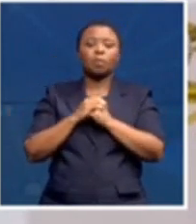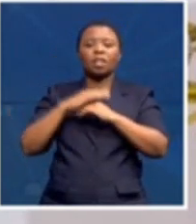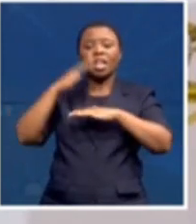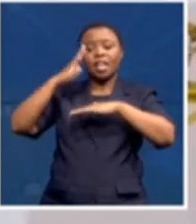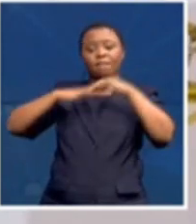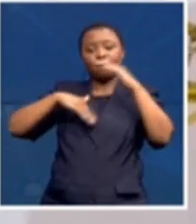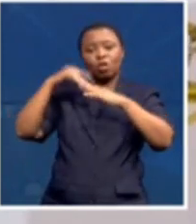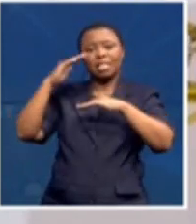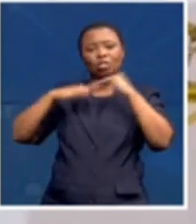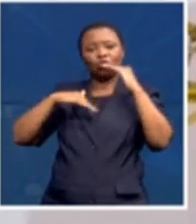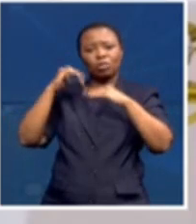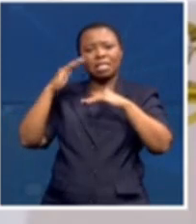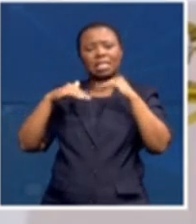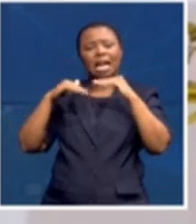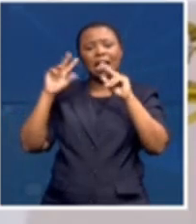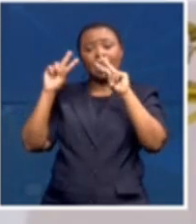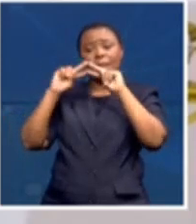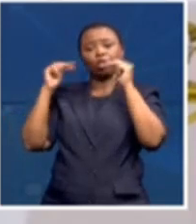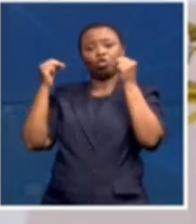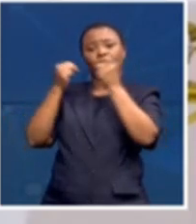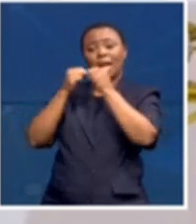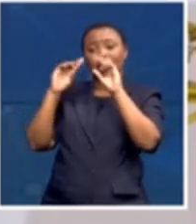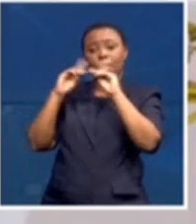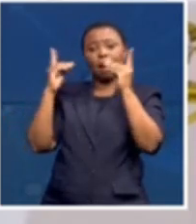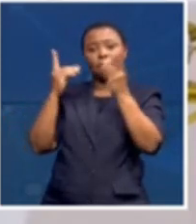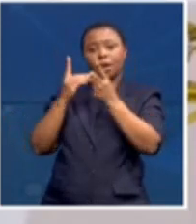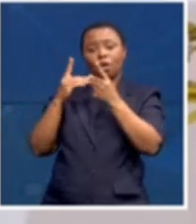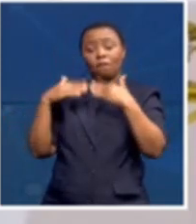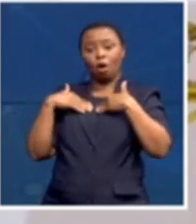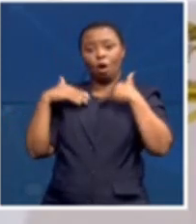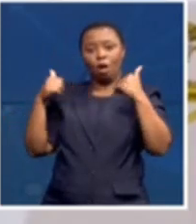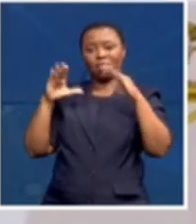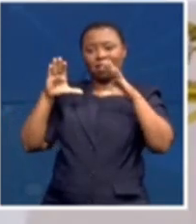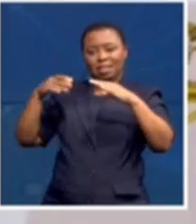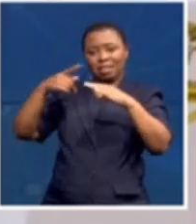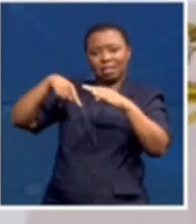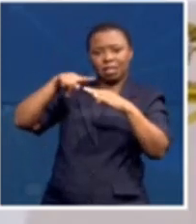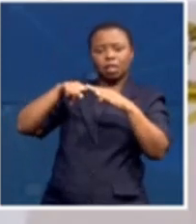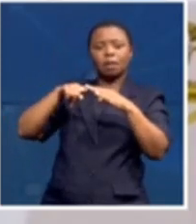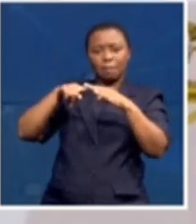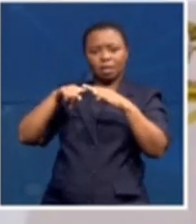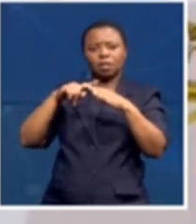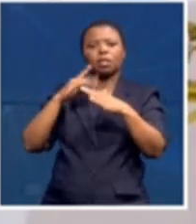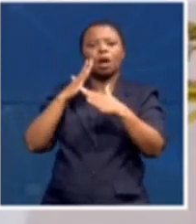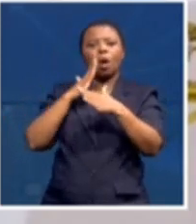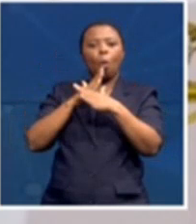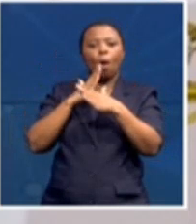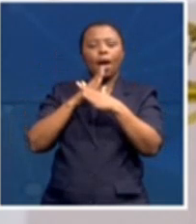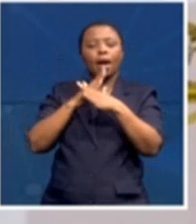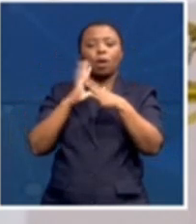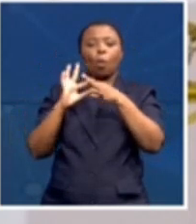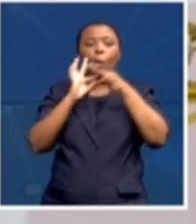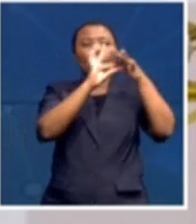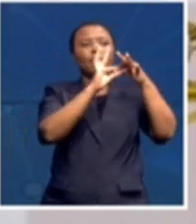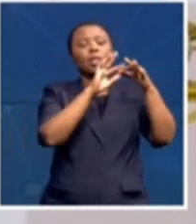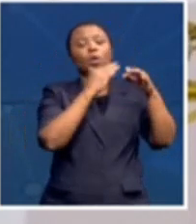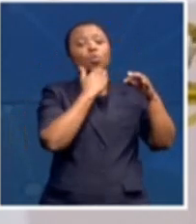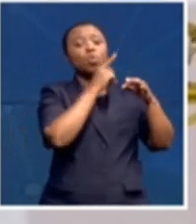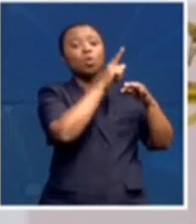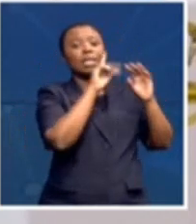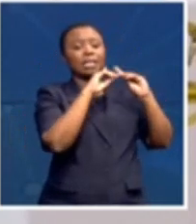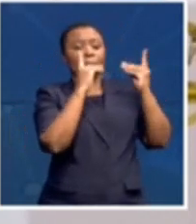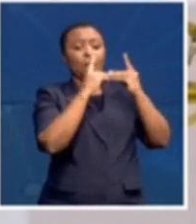Health would work very directly with the Gauteng Department of Health to make sure that we find